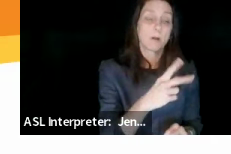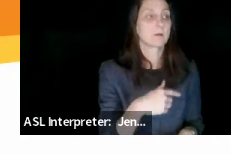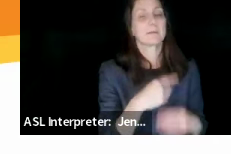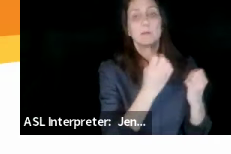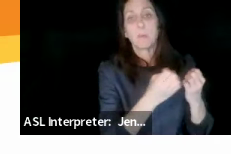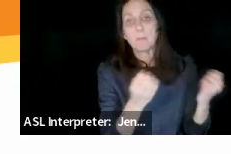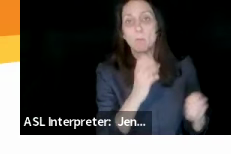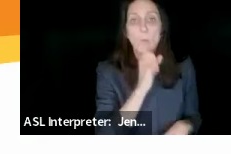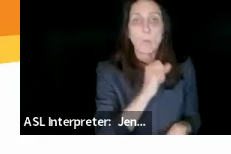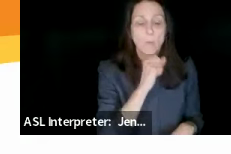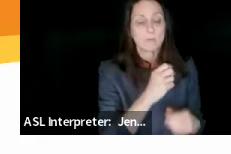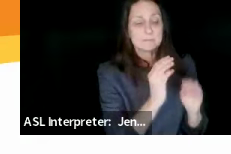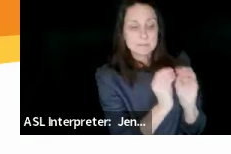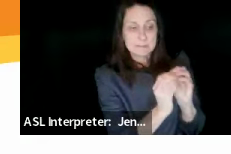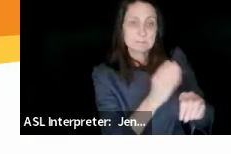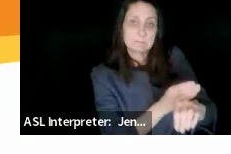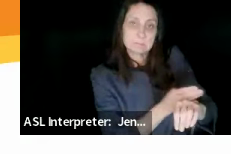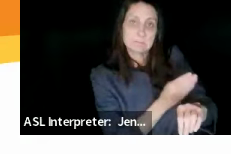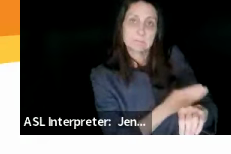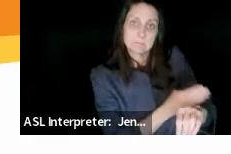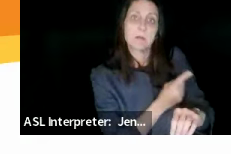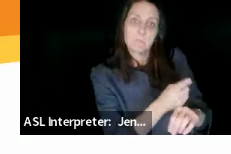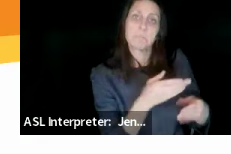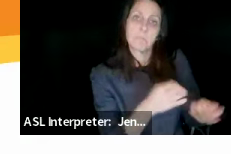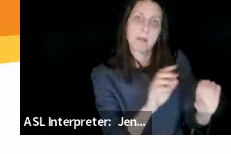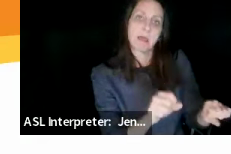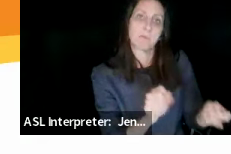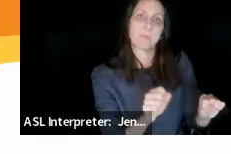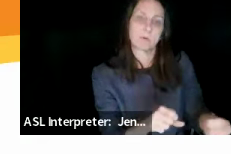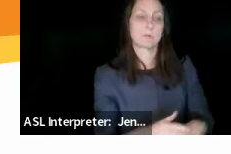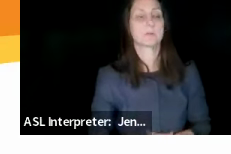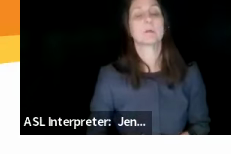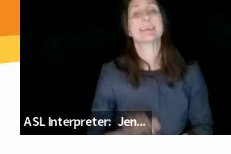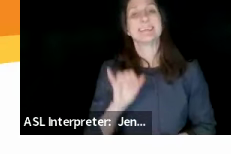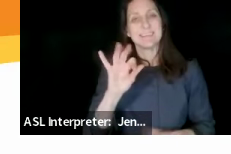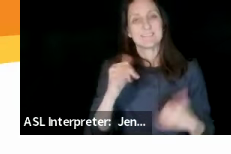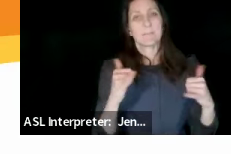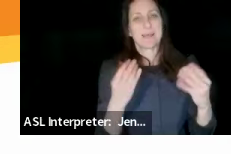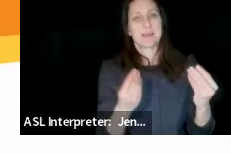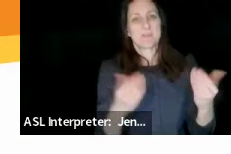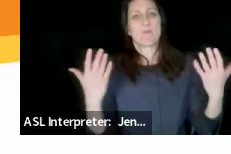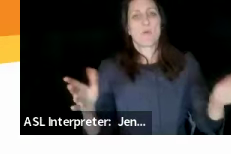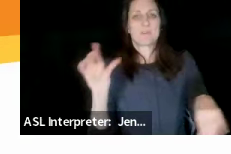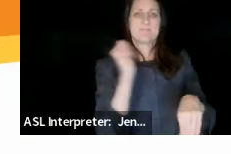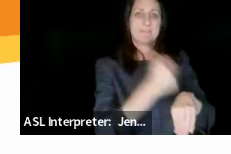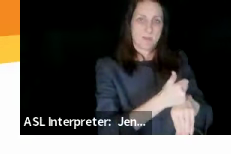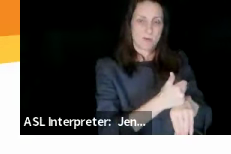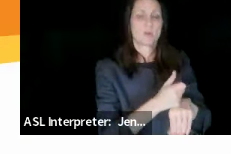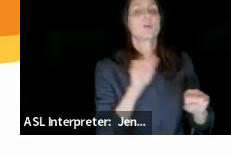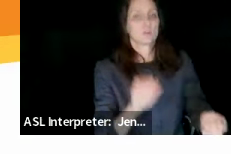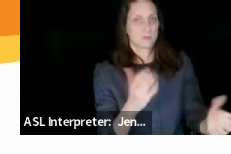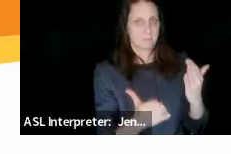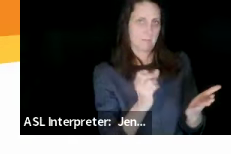relocation of playgrounds is also allowable as long as the playground already exists.